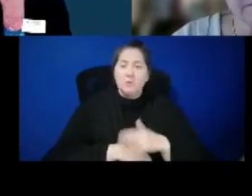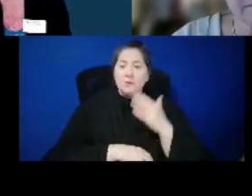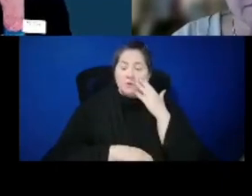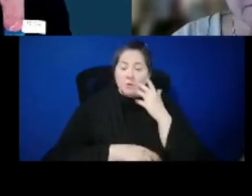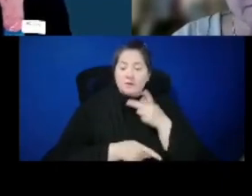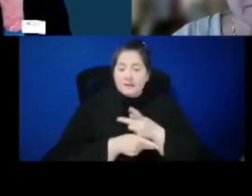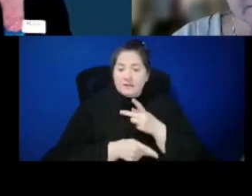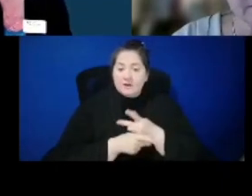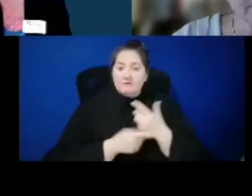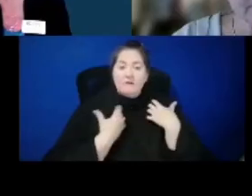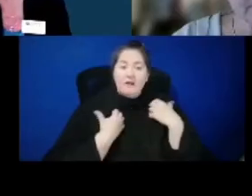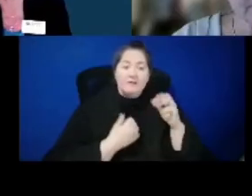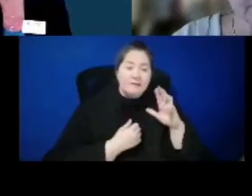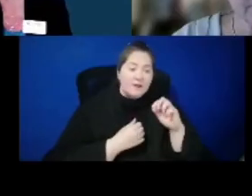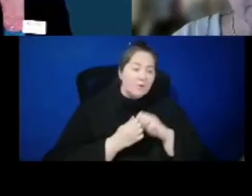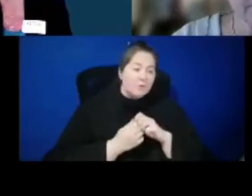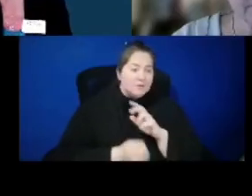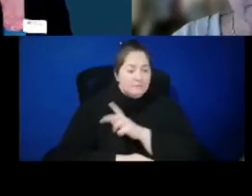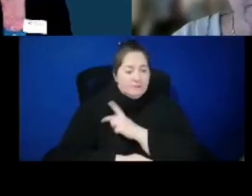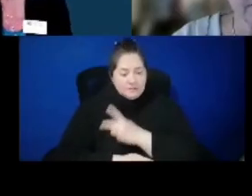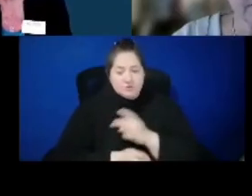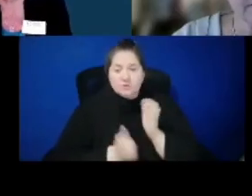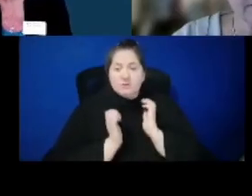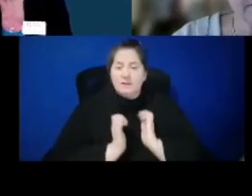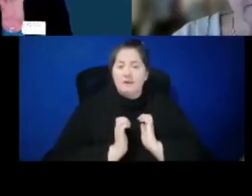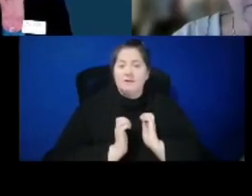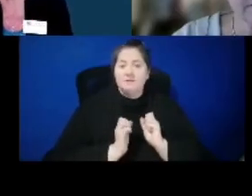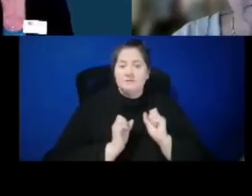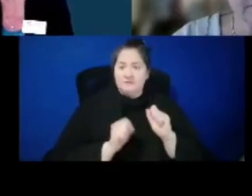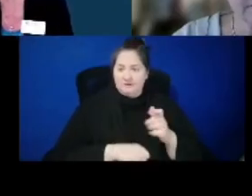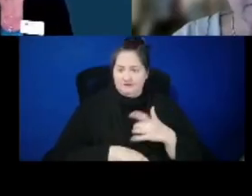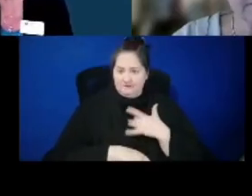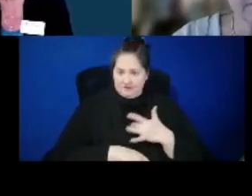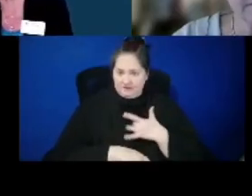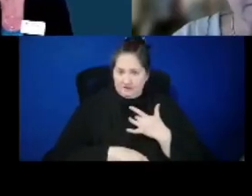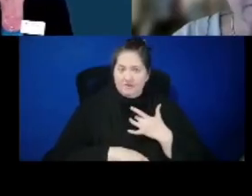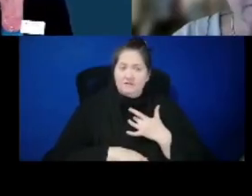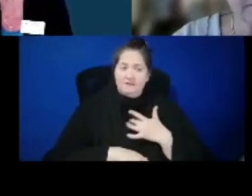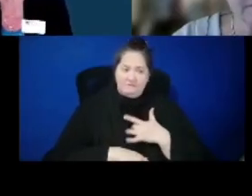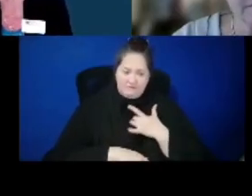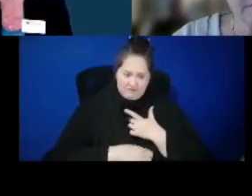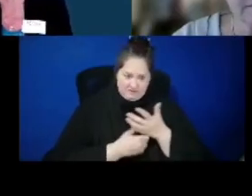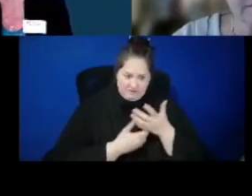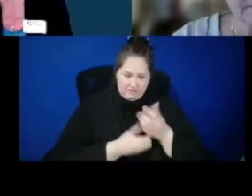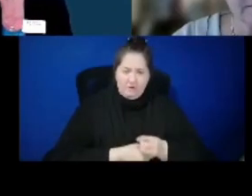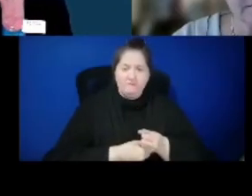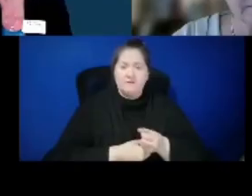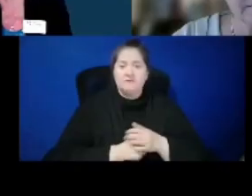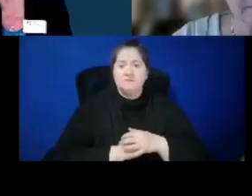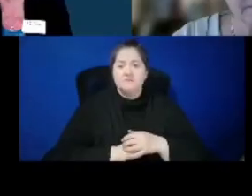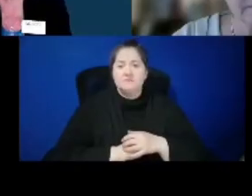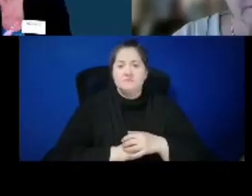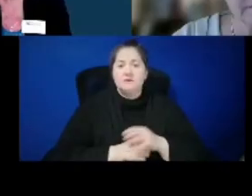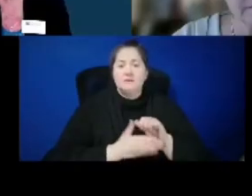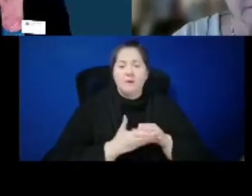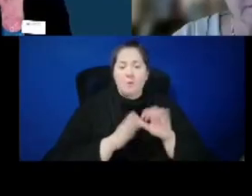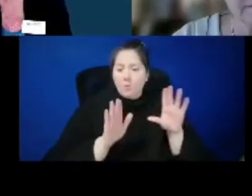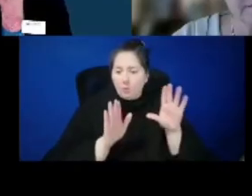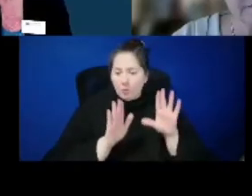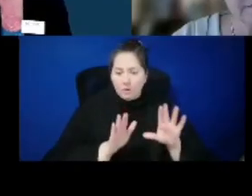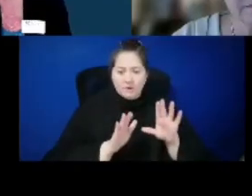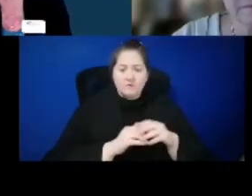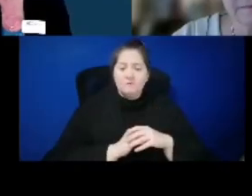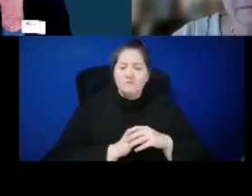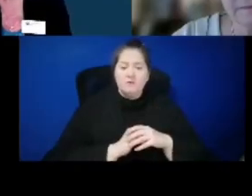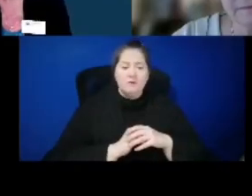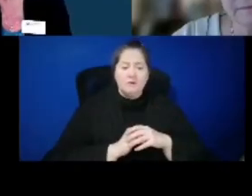care of in healthcare with patients or with our clients, that they can feel that, and they can feel that confidence. So that's a wonderful,